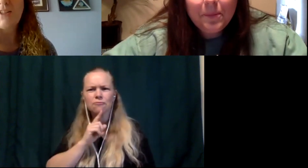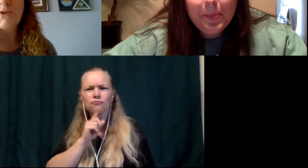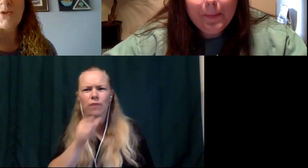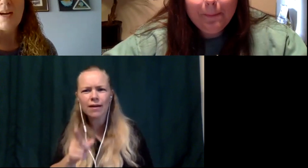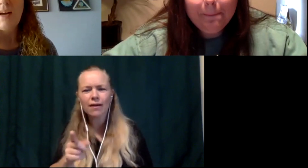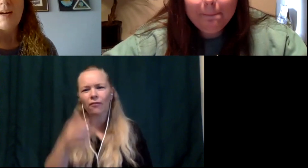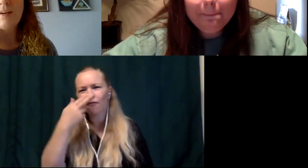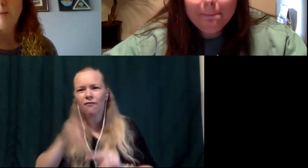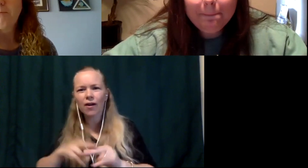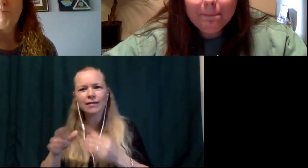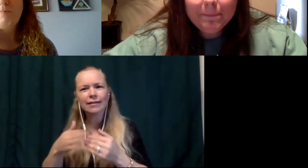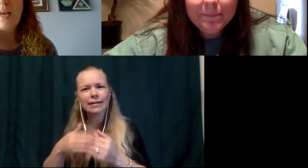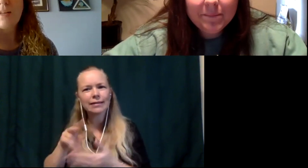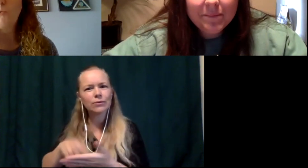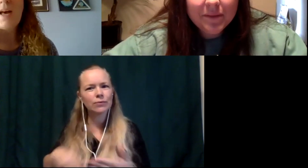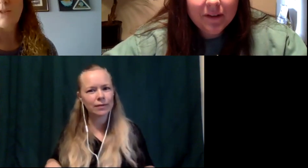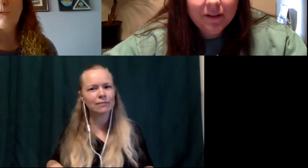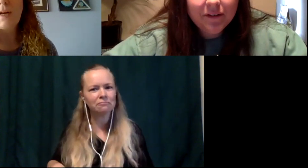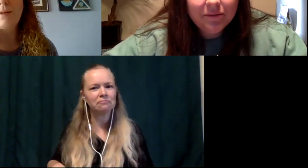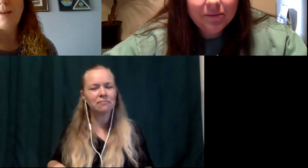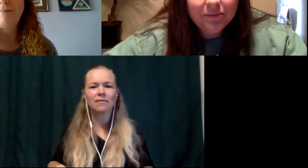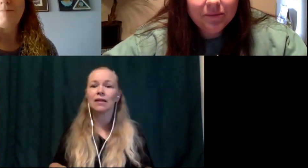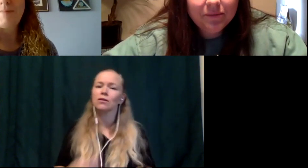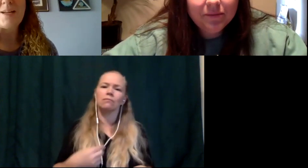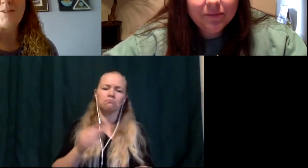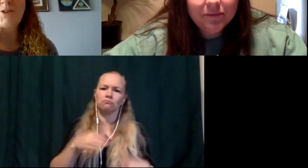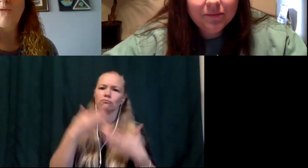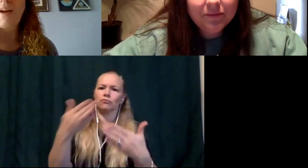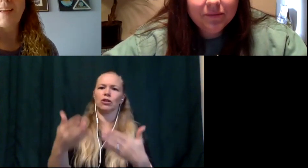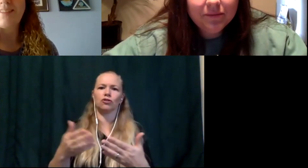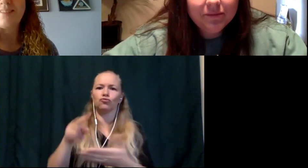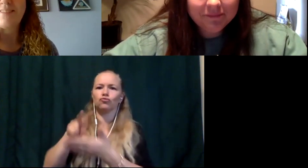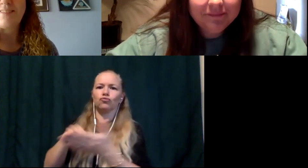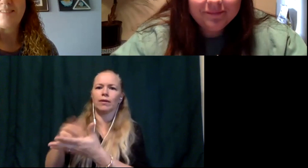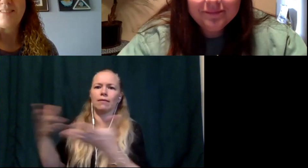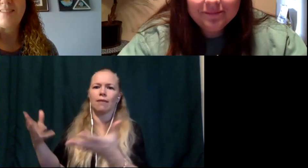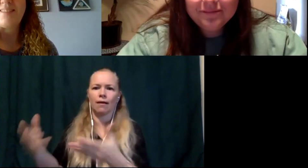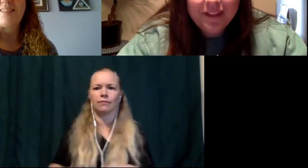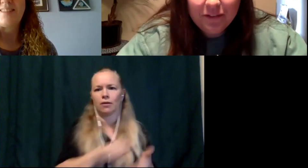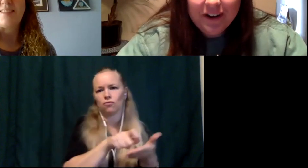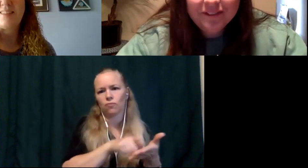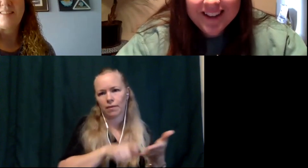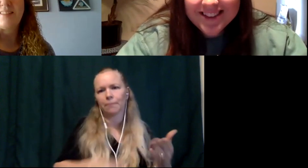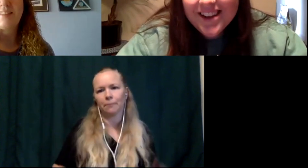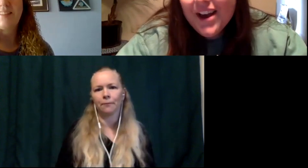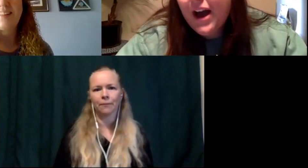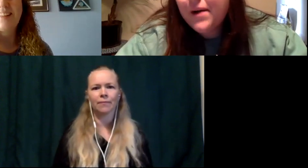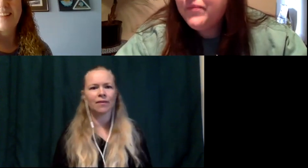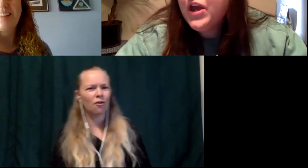fun. So yeah, do lots of reading and start writing. That's great